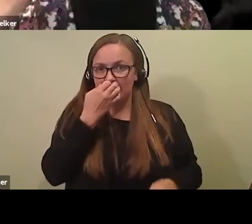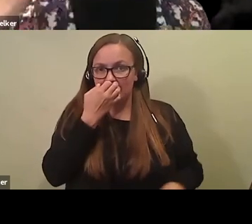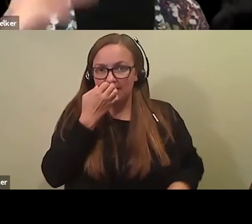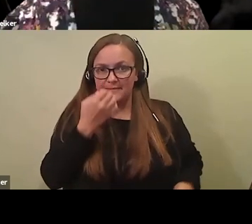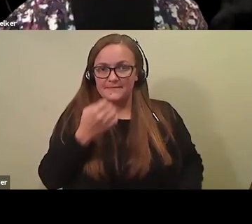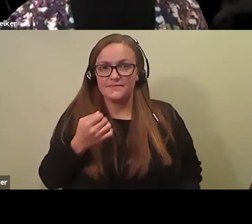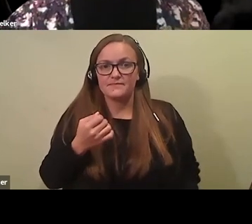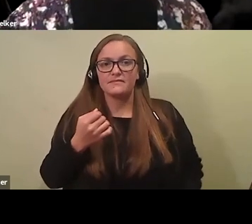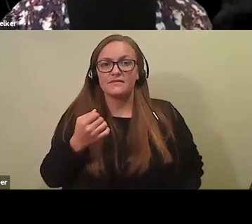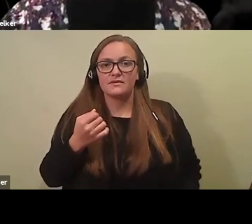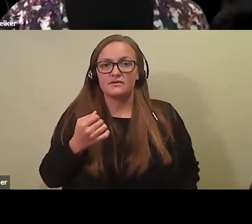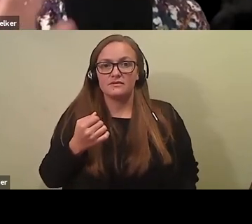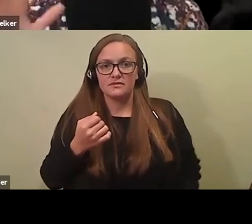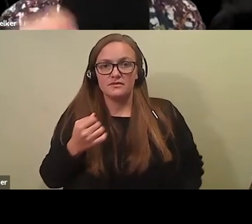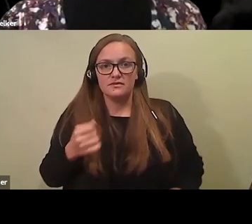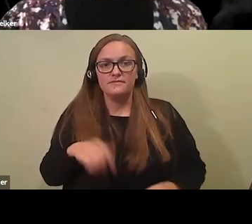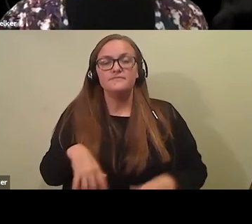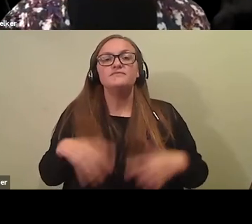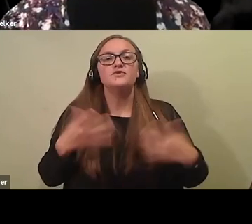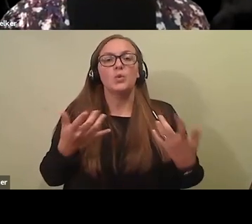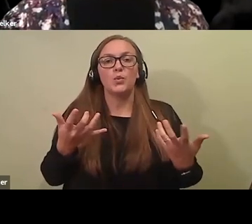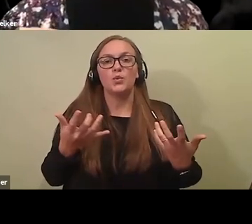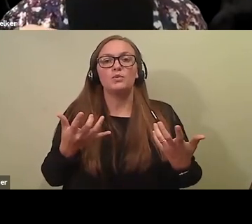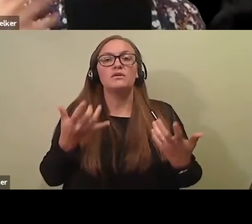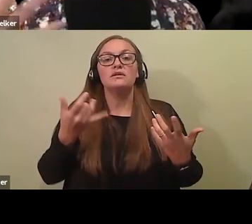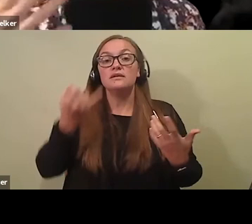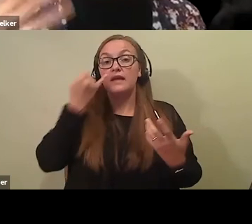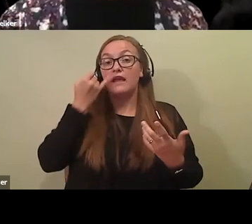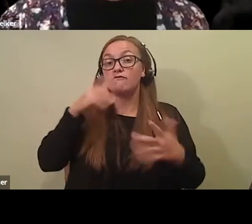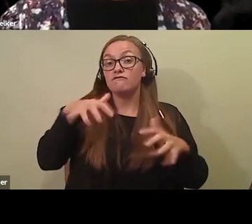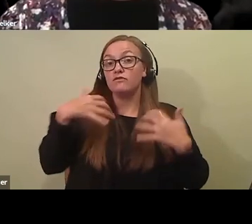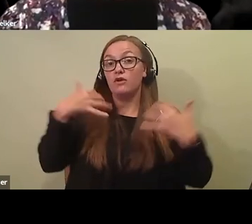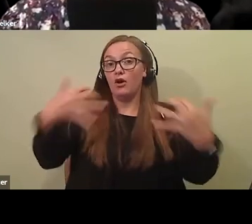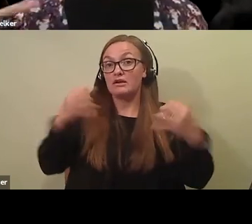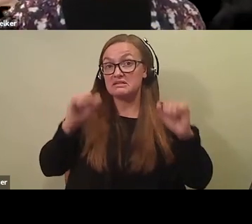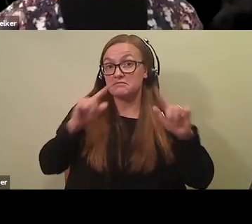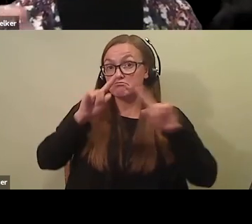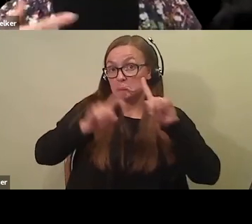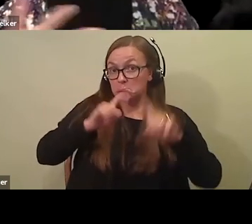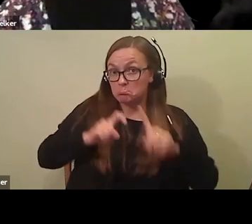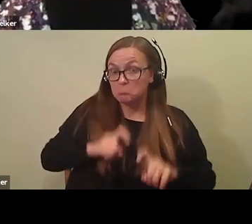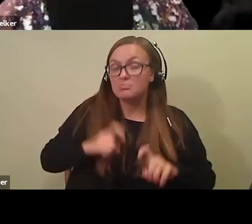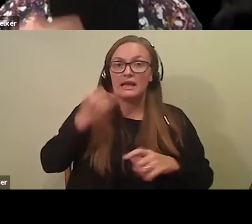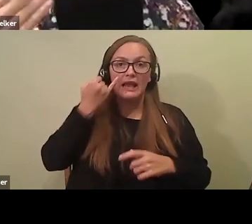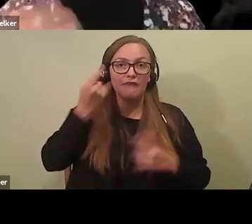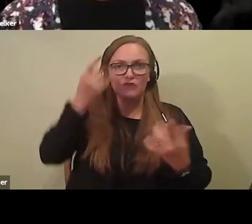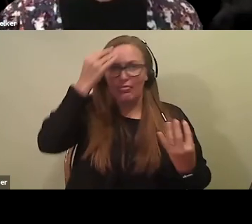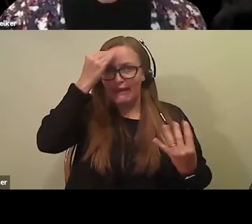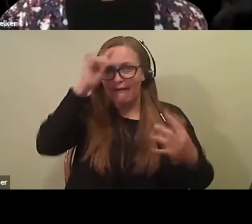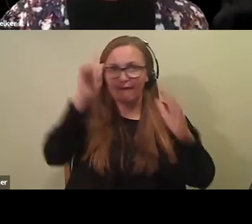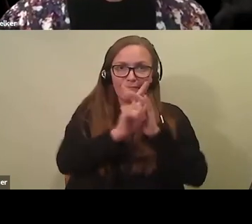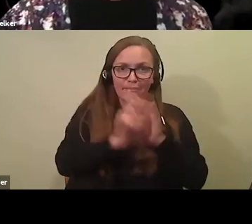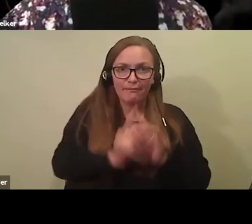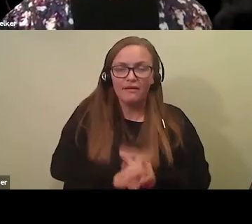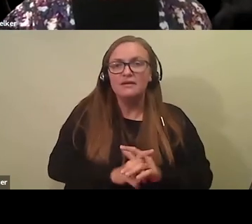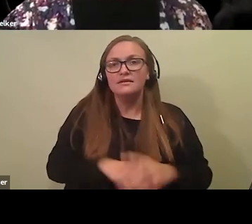feel free to put your questions in the Q&A, and shortly we'll switch to all audience questions. So as you think of them, for any of our panelists, feel free to add